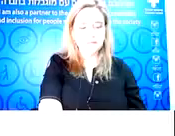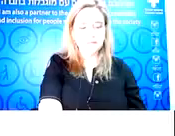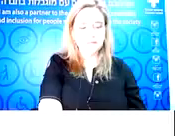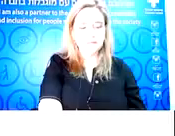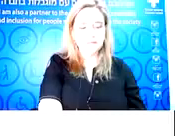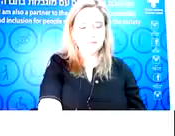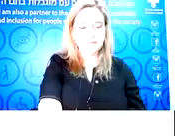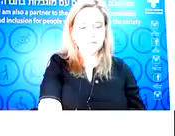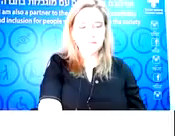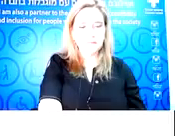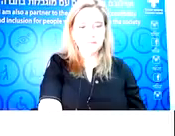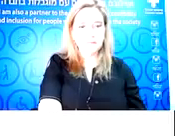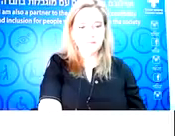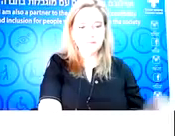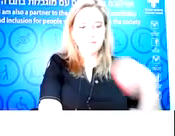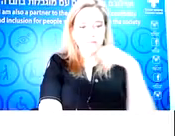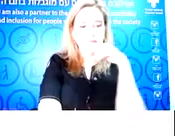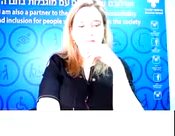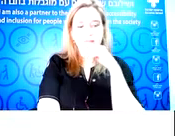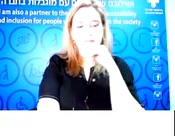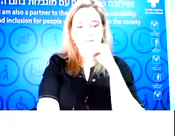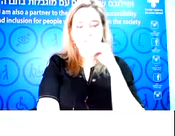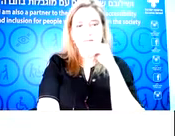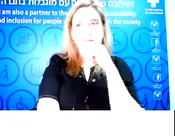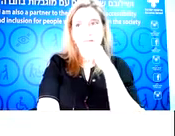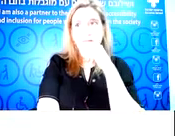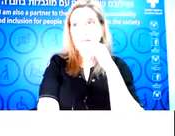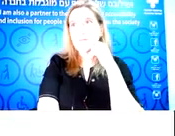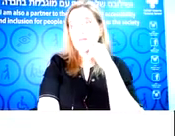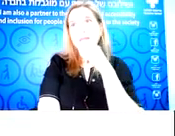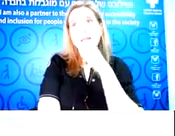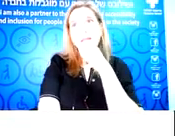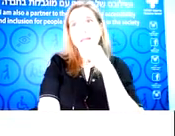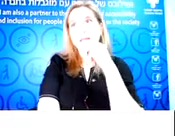able to... move. Okay, I'll test it. Let me just test it. Does that